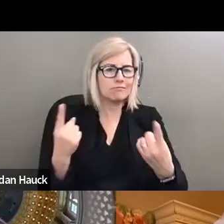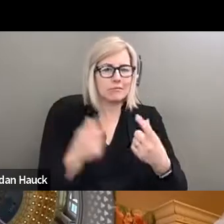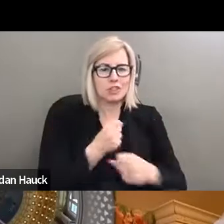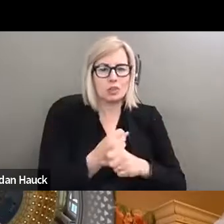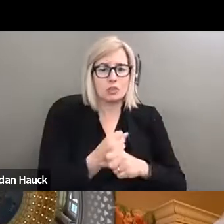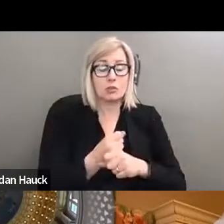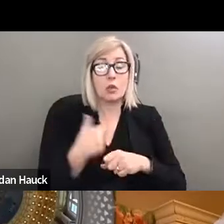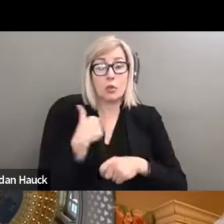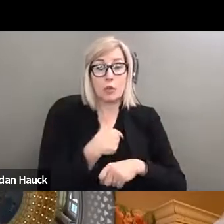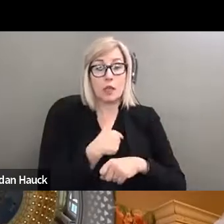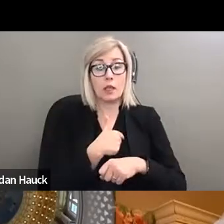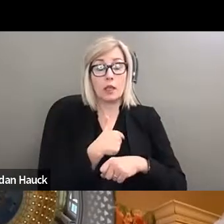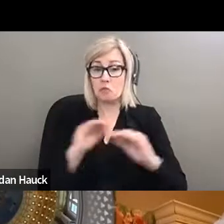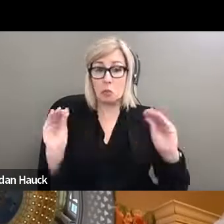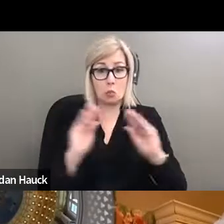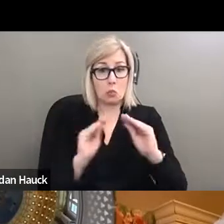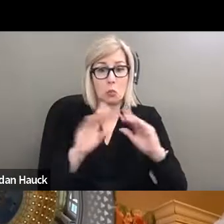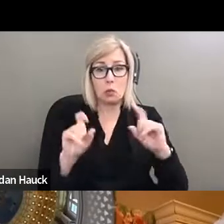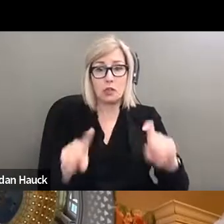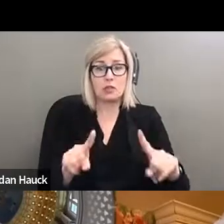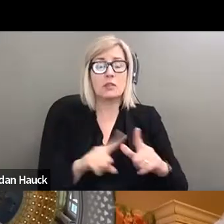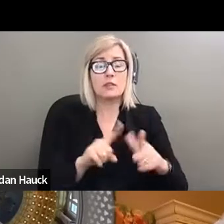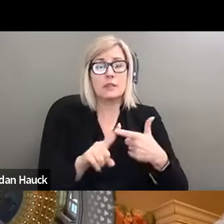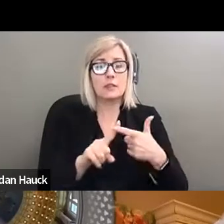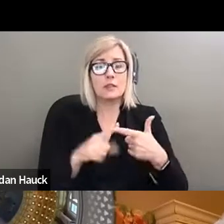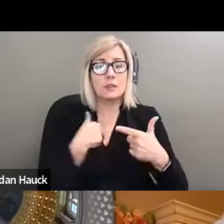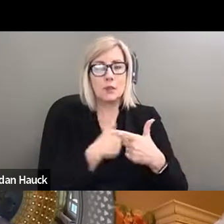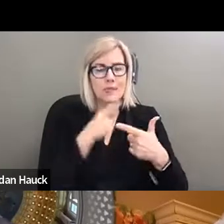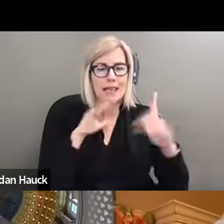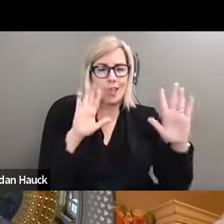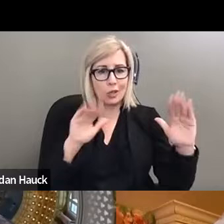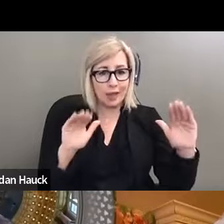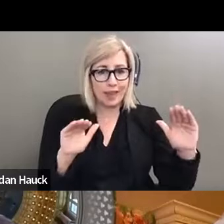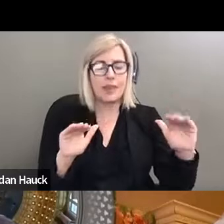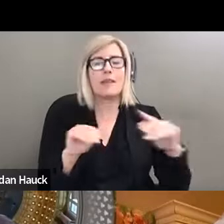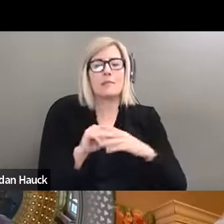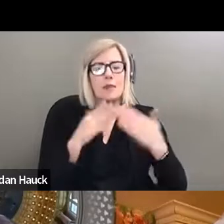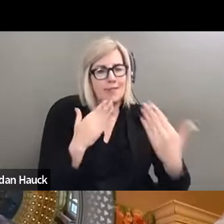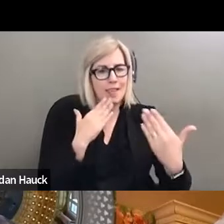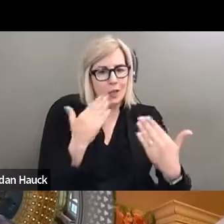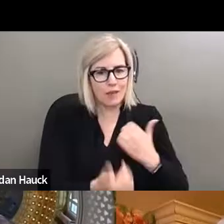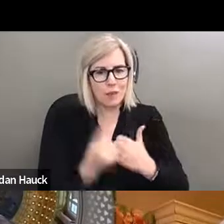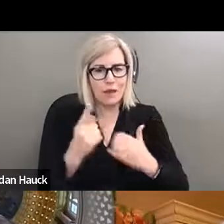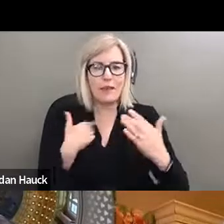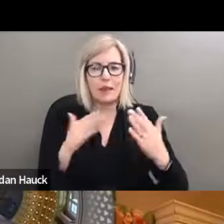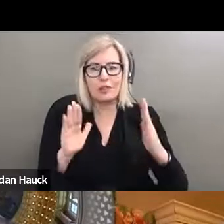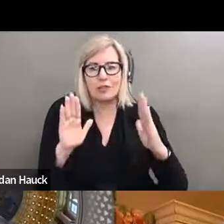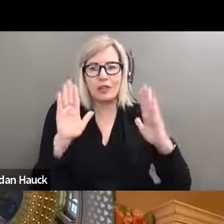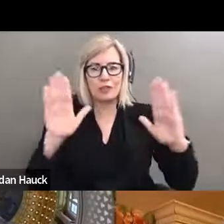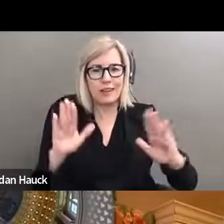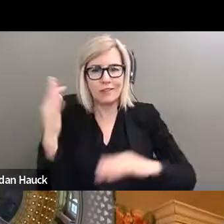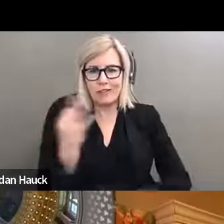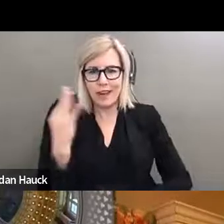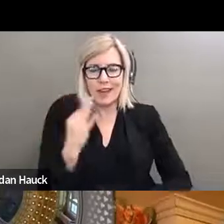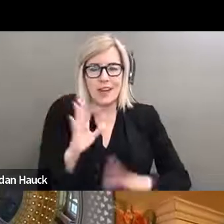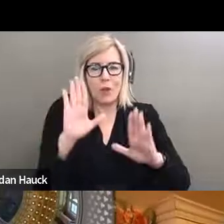will, if there are no more questions, we will say goodbye, but thank you, everyone. Have a great Friday and a